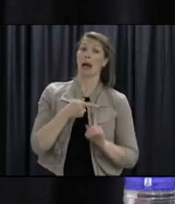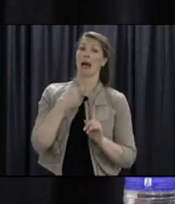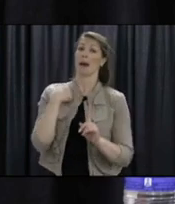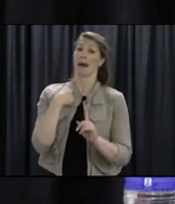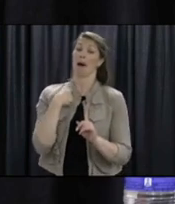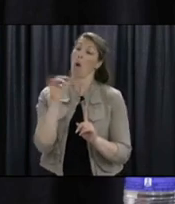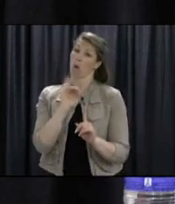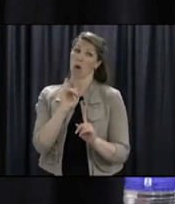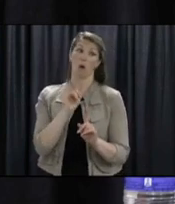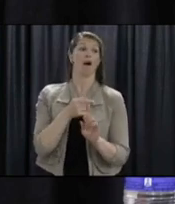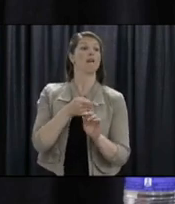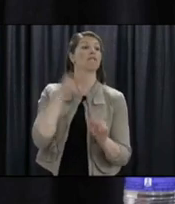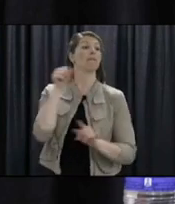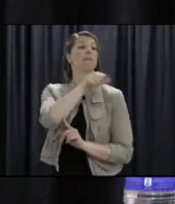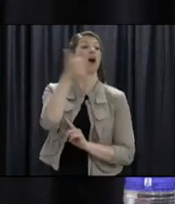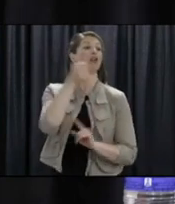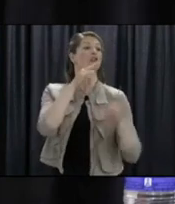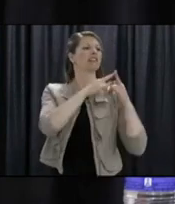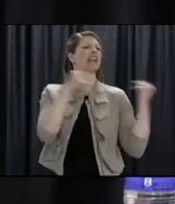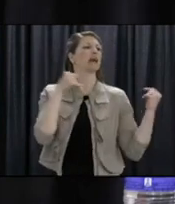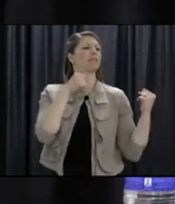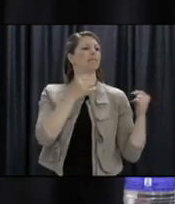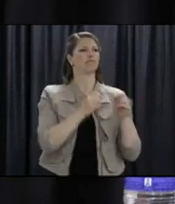if either of those things are true, that's a different story.